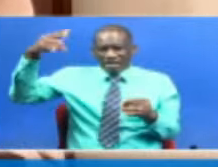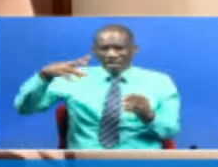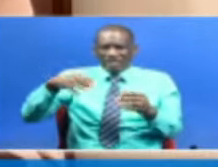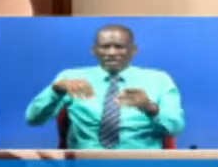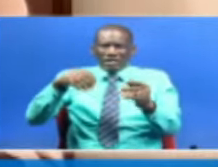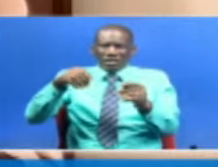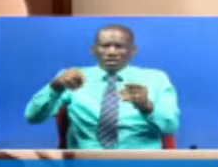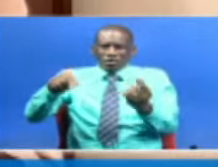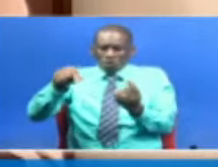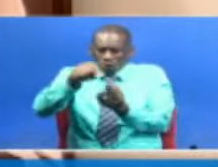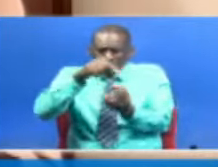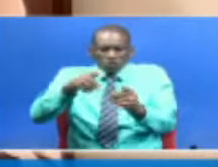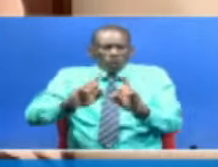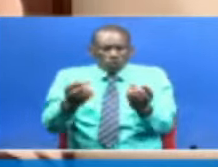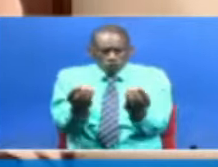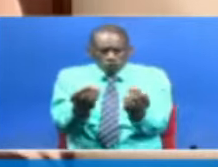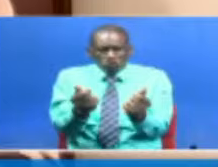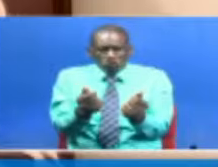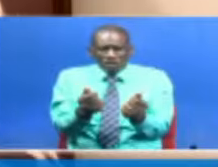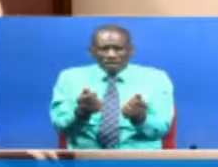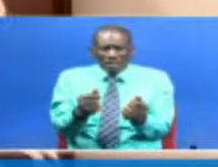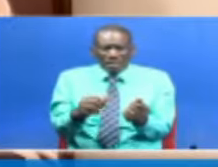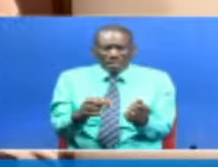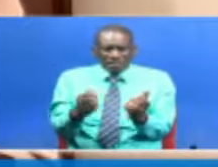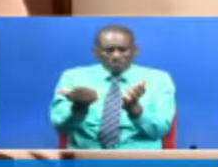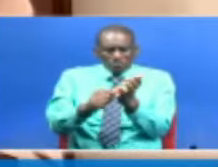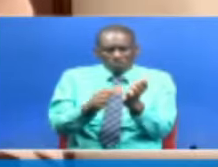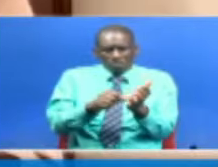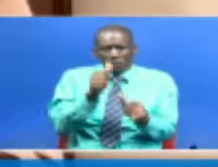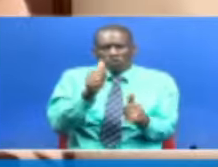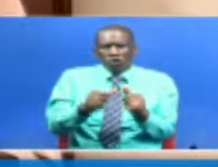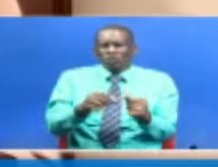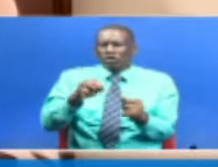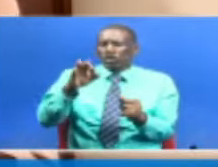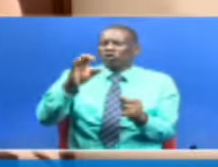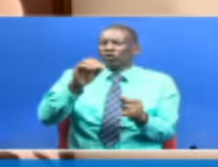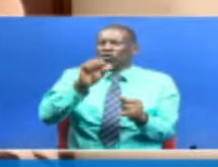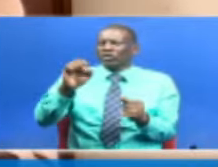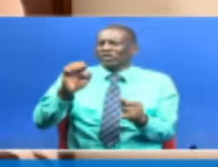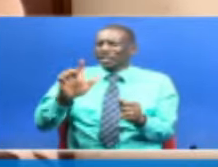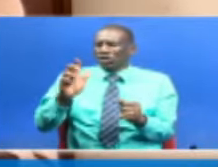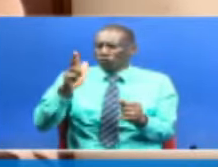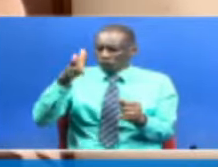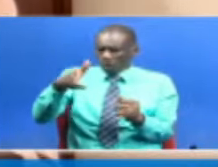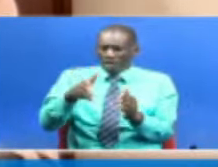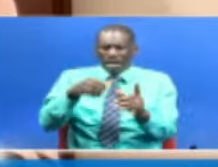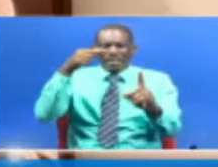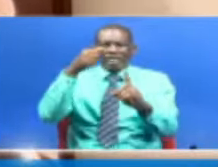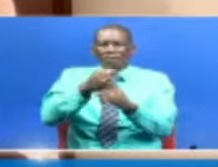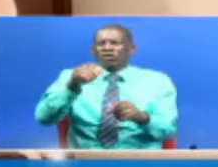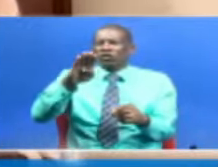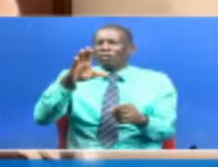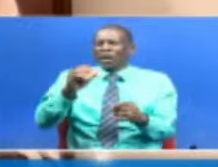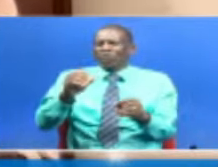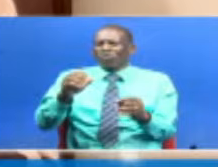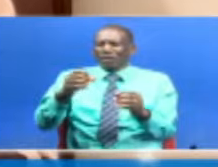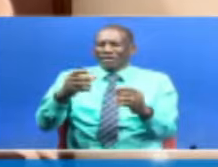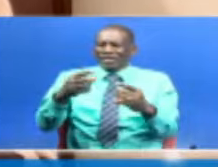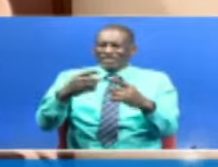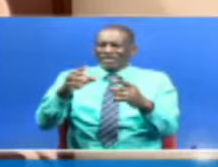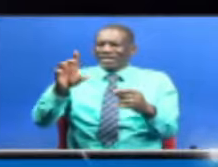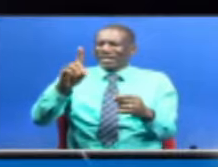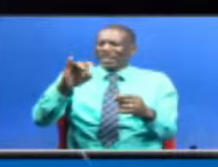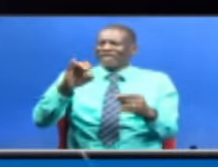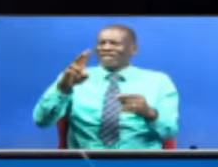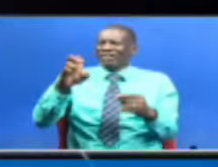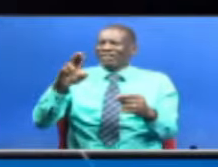not addressing the root cause of the problem, which is the fossil fuels and the impacts on biodiversity? Well, first of